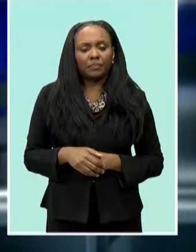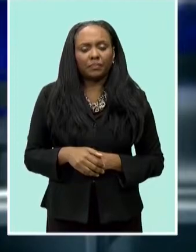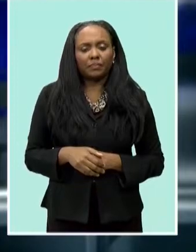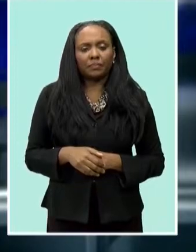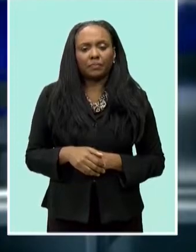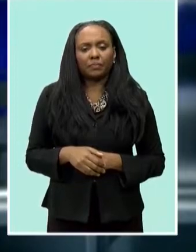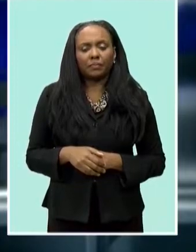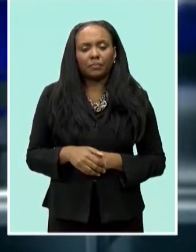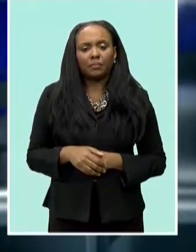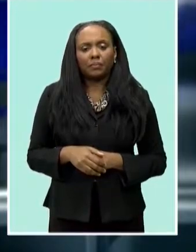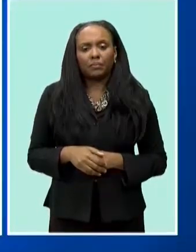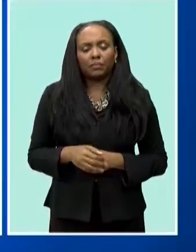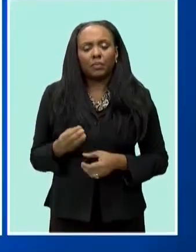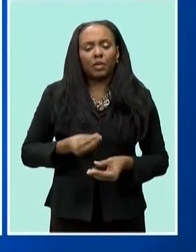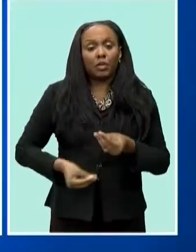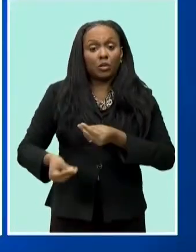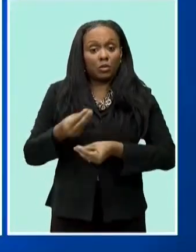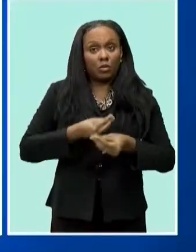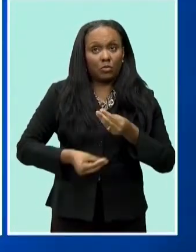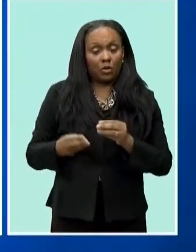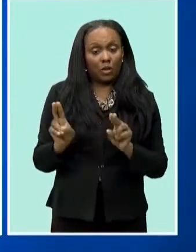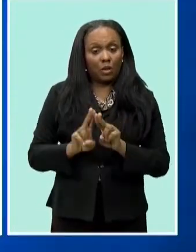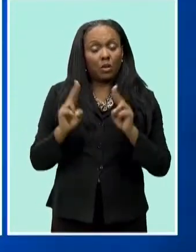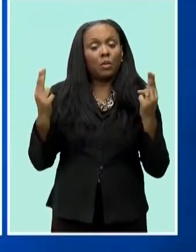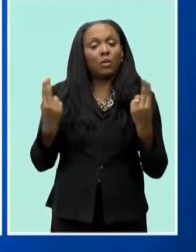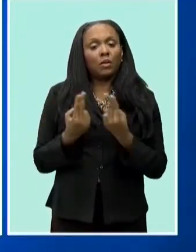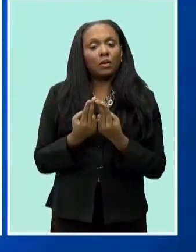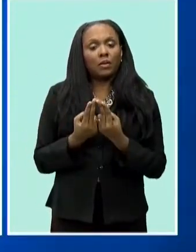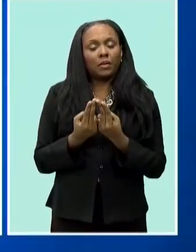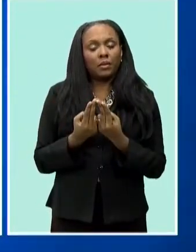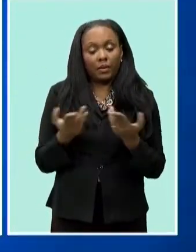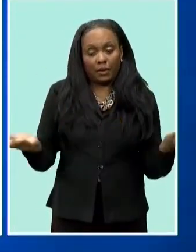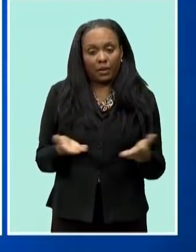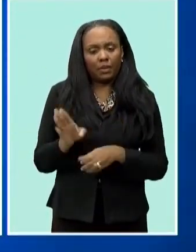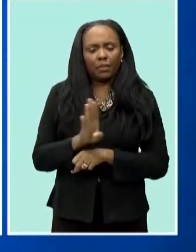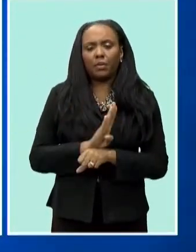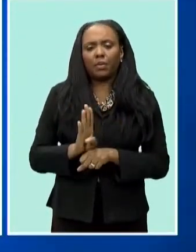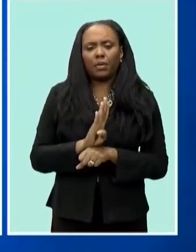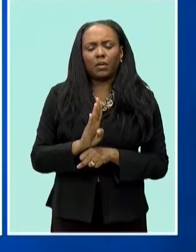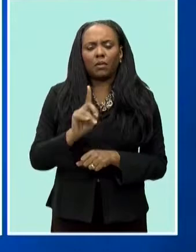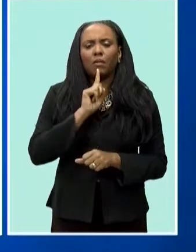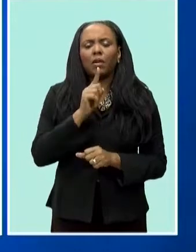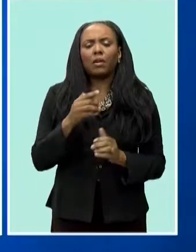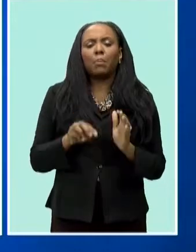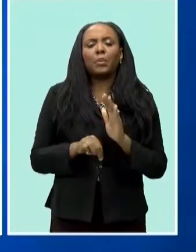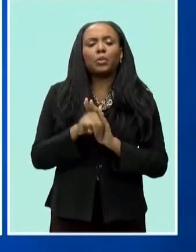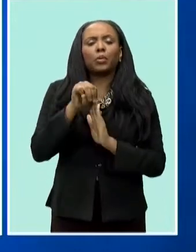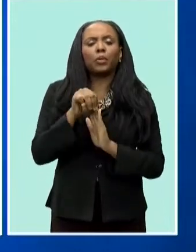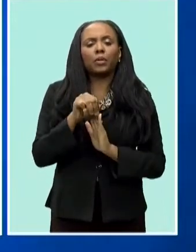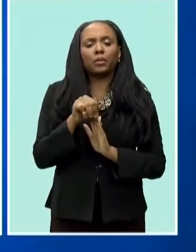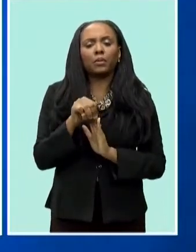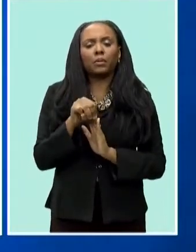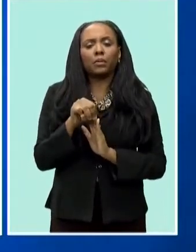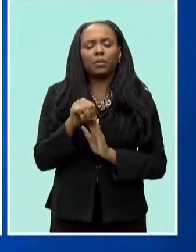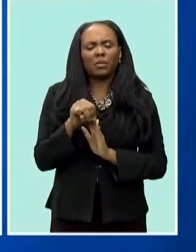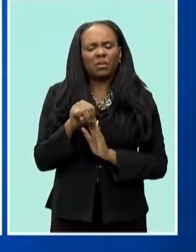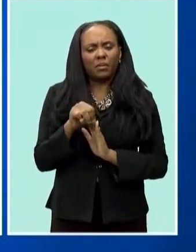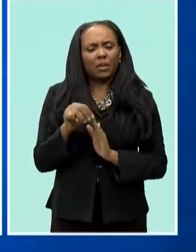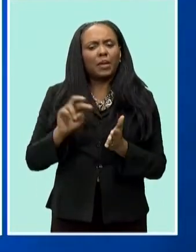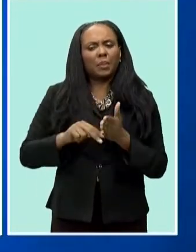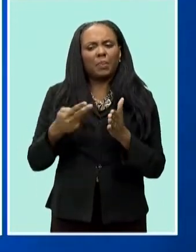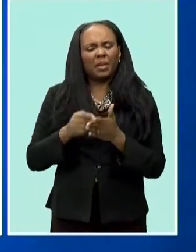The trade union movement in Barbados, generally speaking, is a mature movement. It is a movement where an